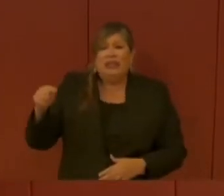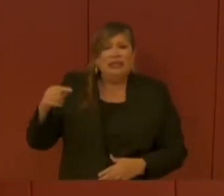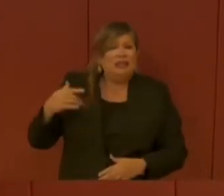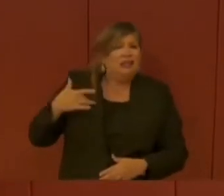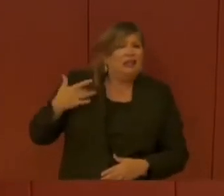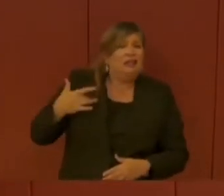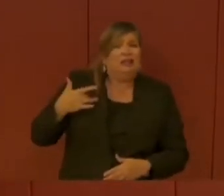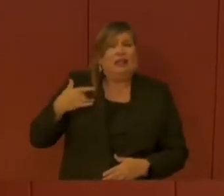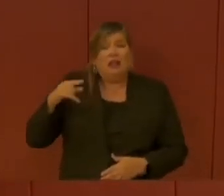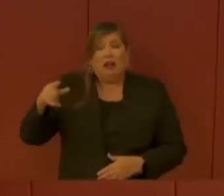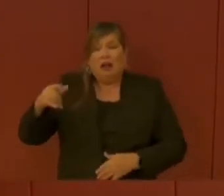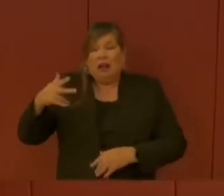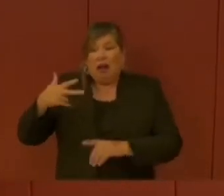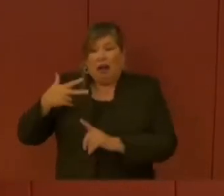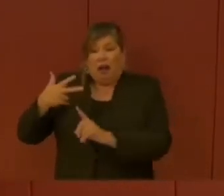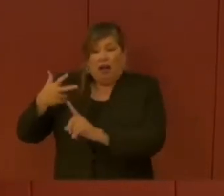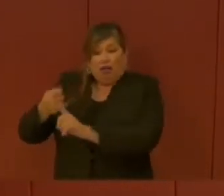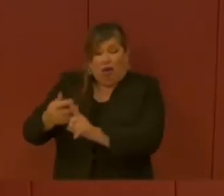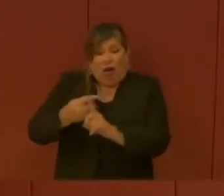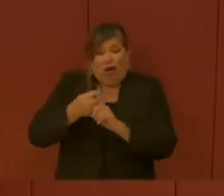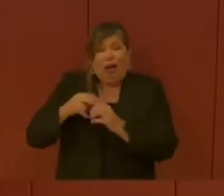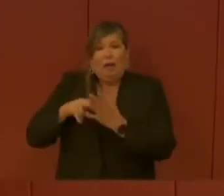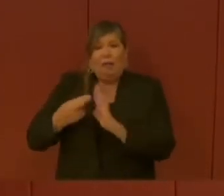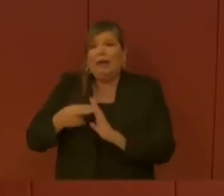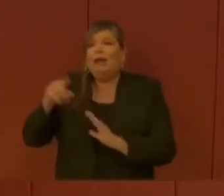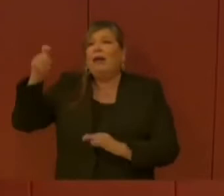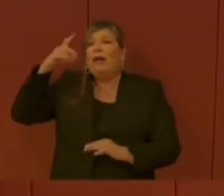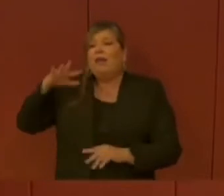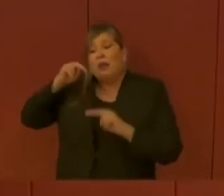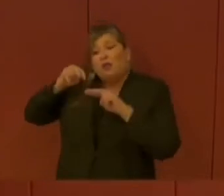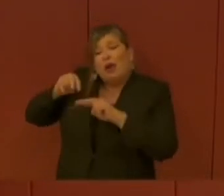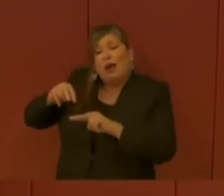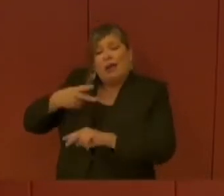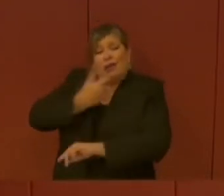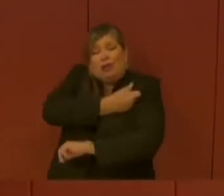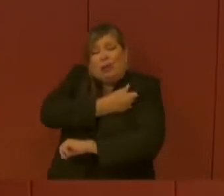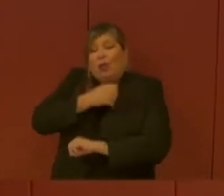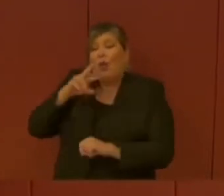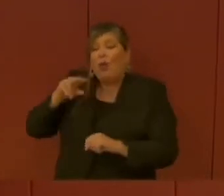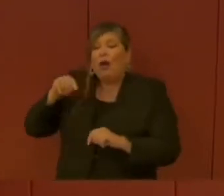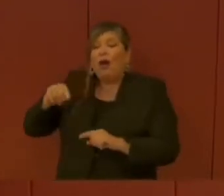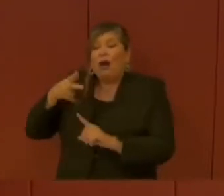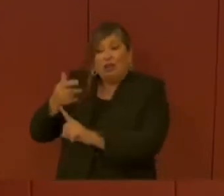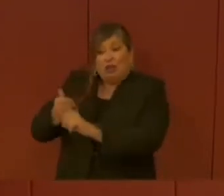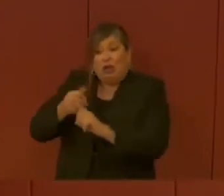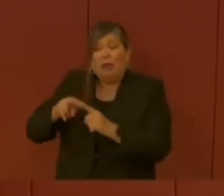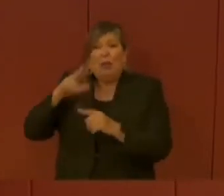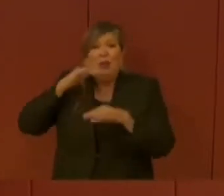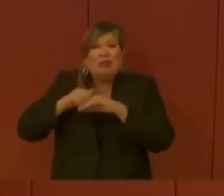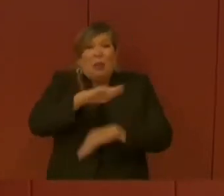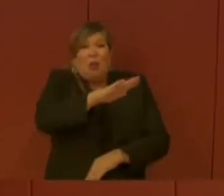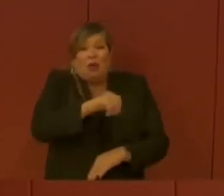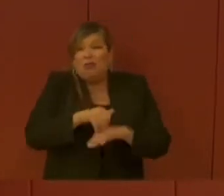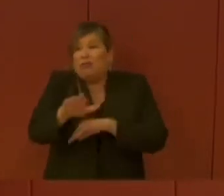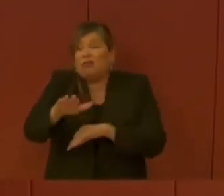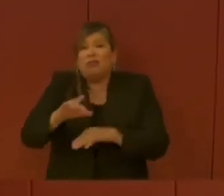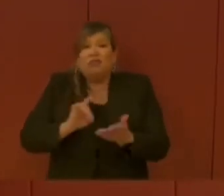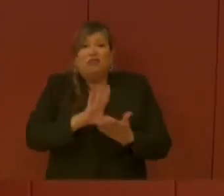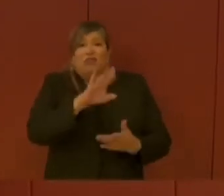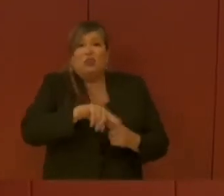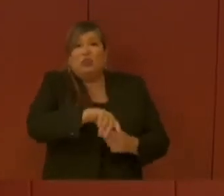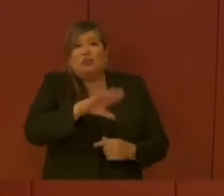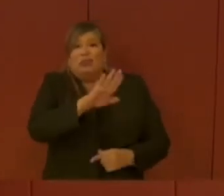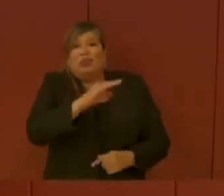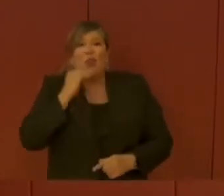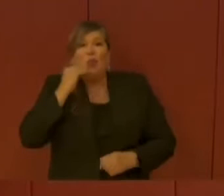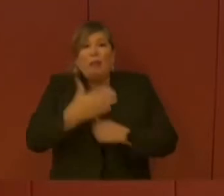going into their arms for the government to track them, or they'll be deported. Yeah, I've been all over the state trying to address